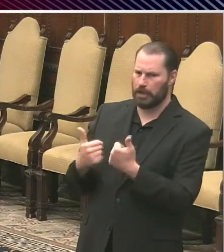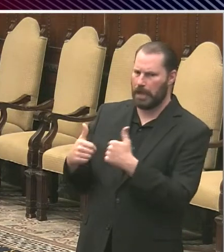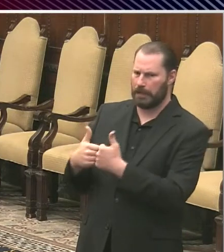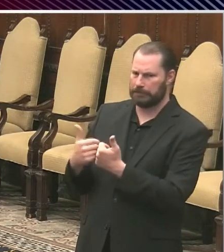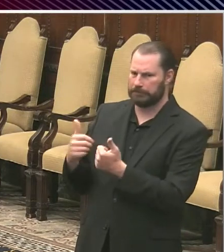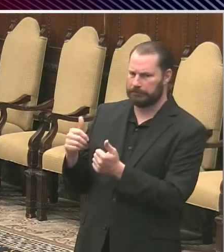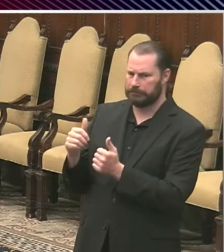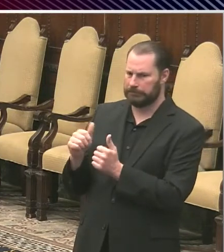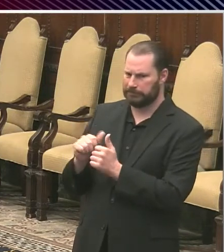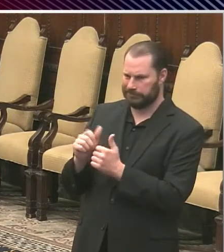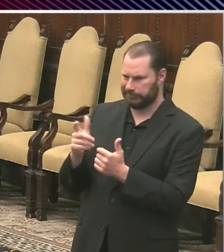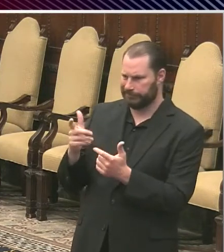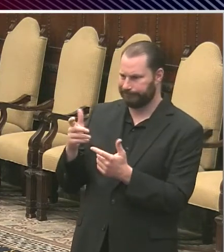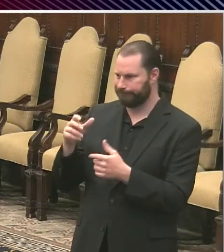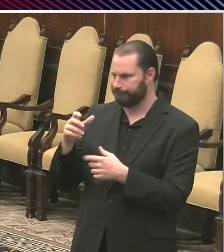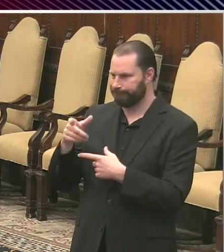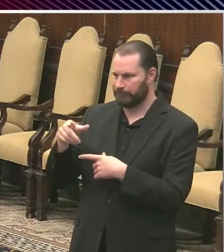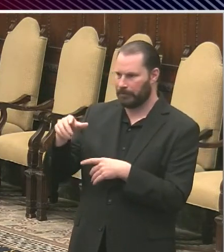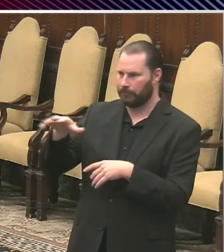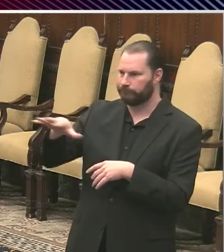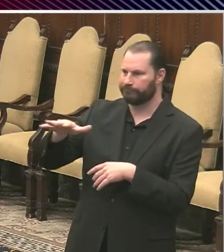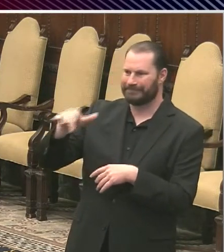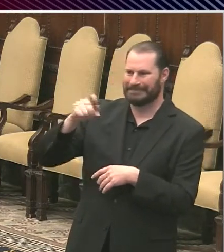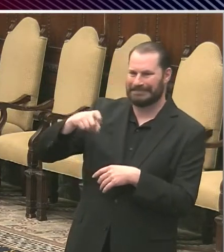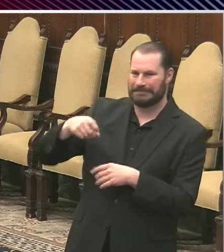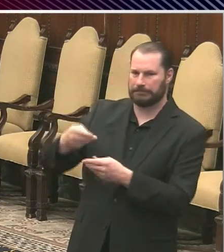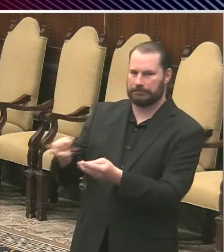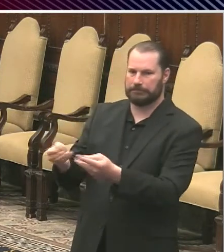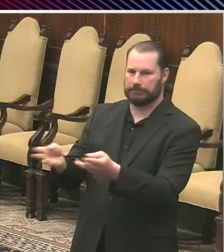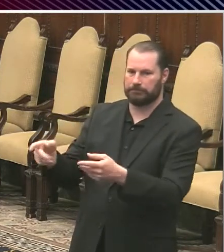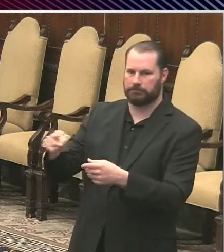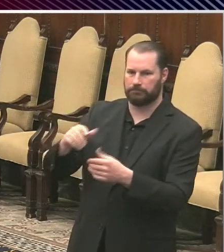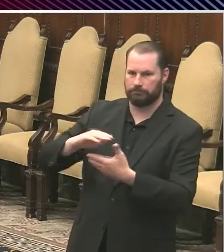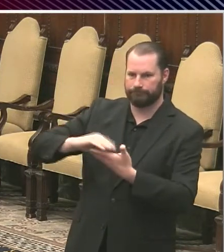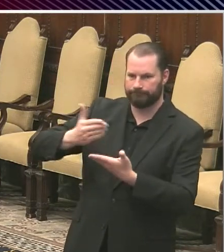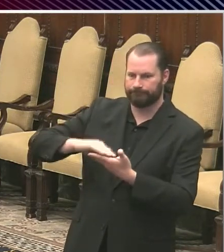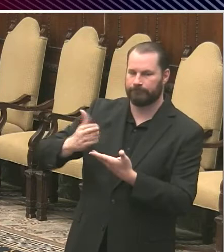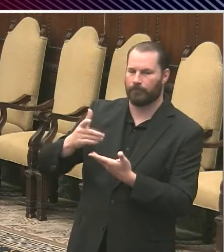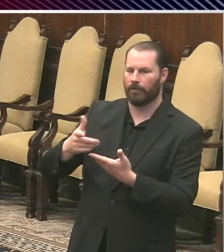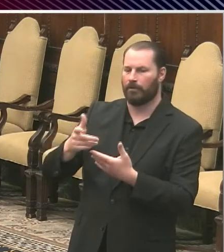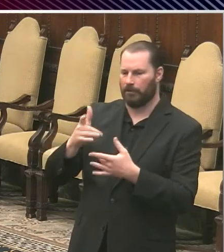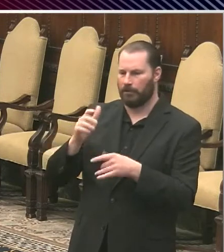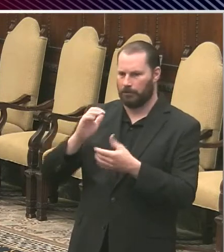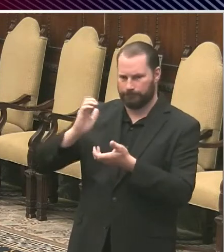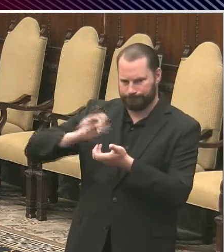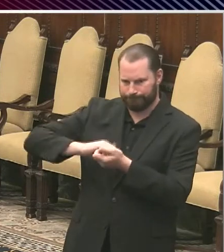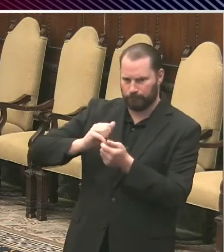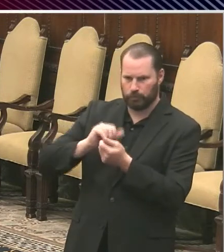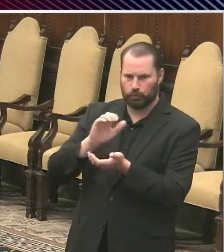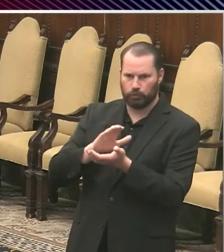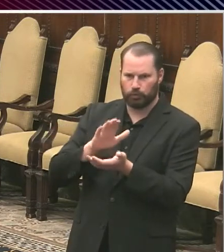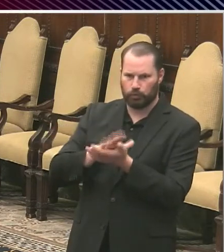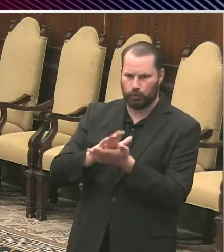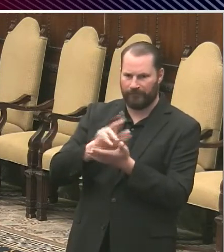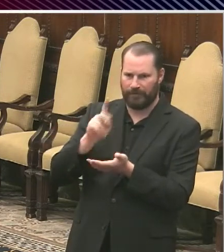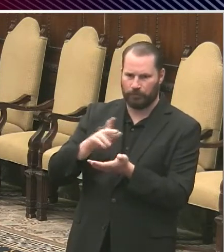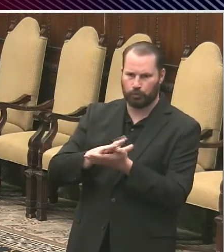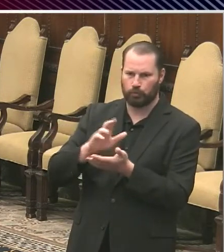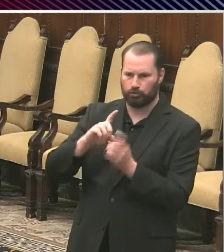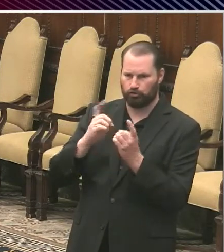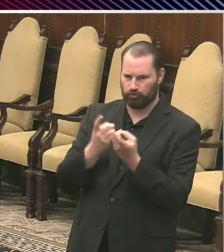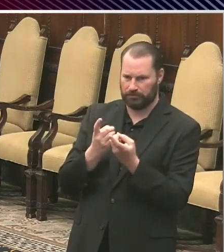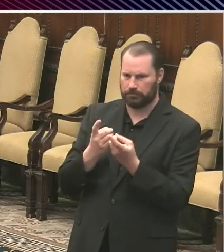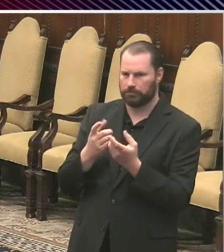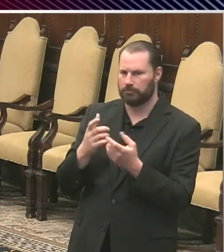So we are OITs working with the school district, a number of other agencies, as well as Verizon and Comcast to try and correct those issues. So it's